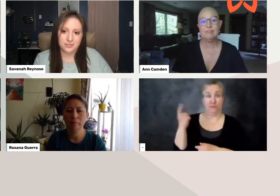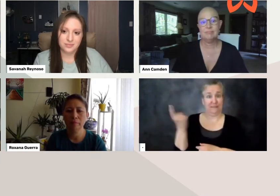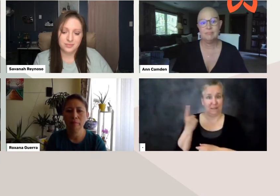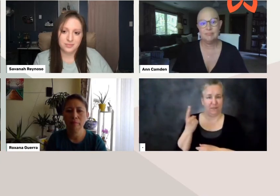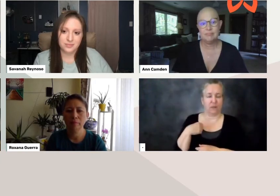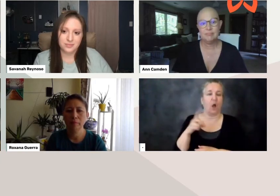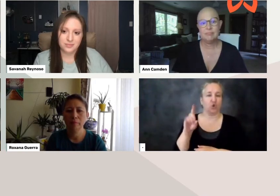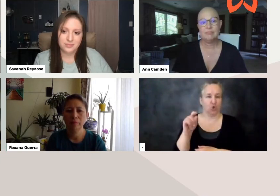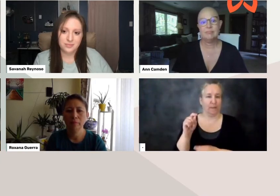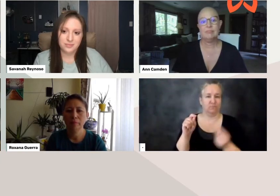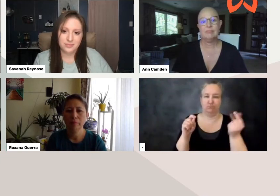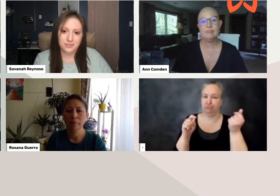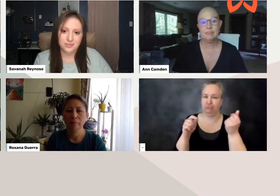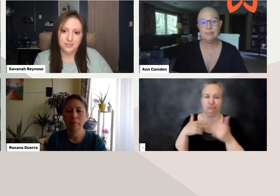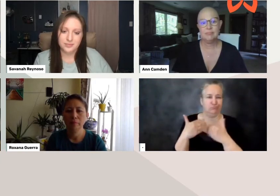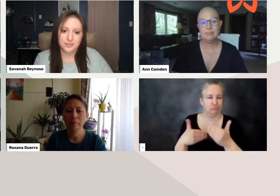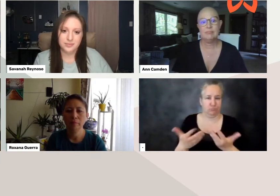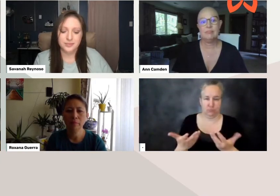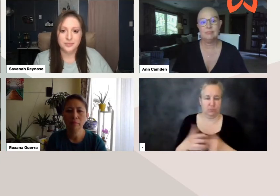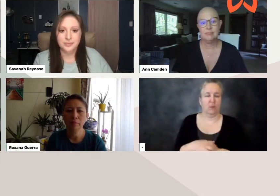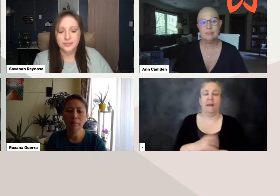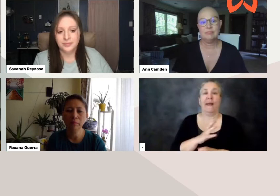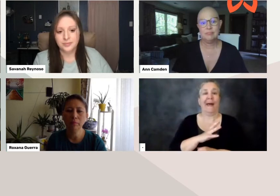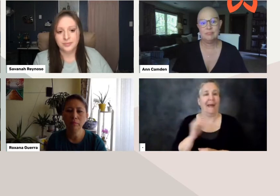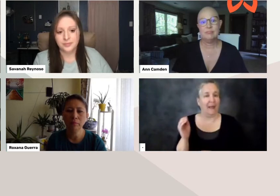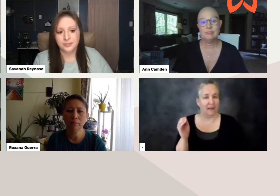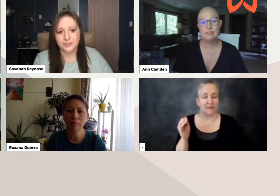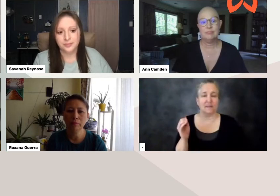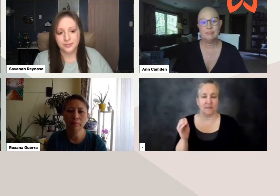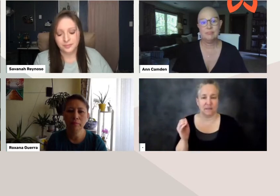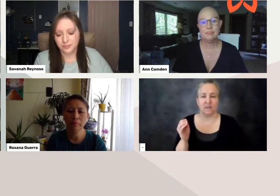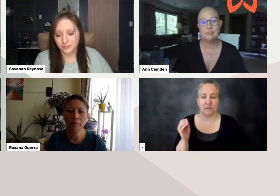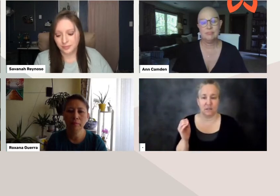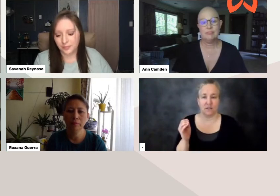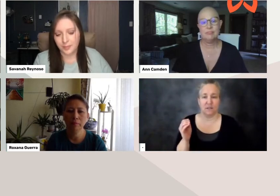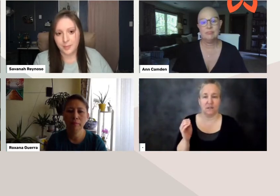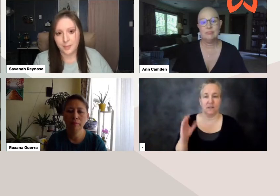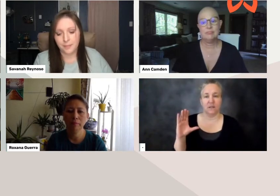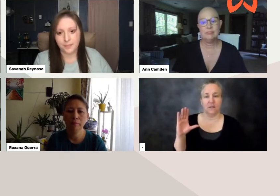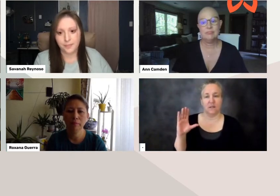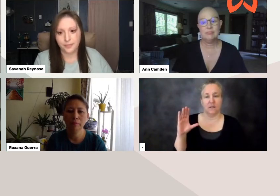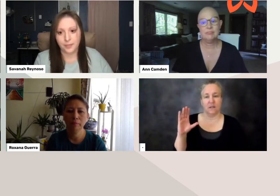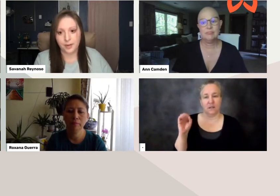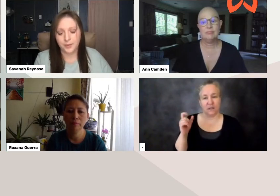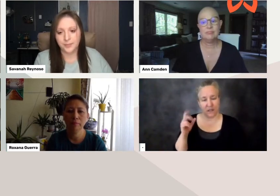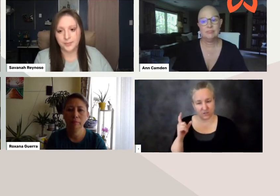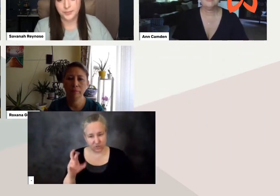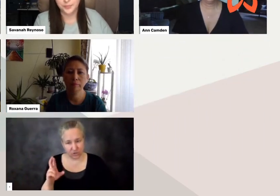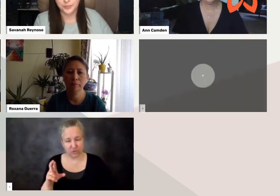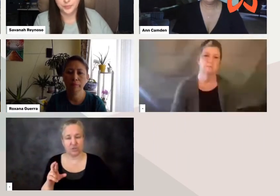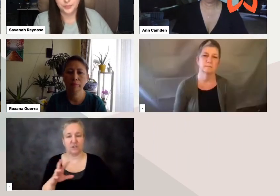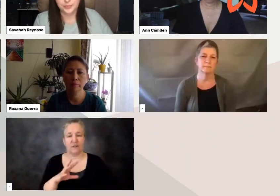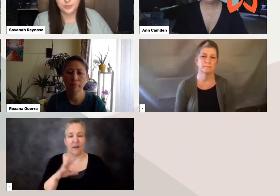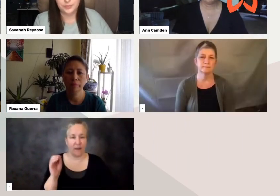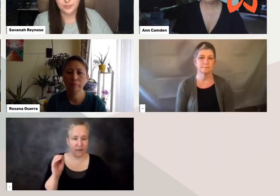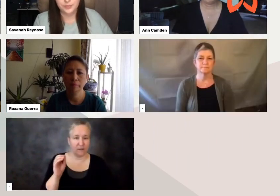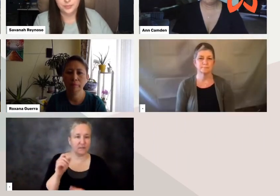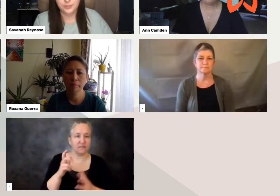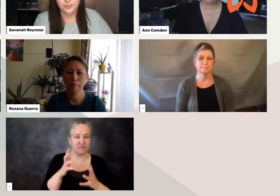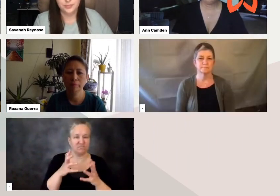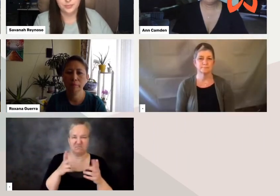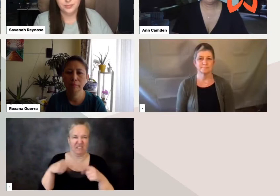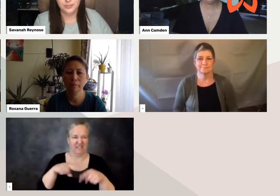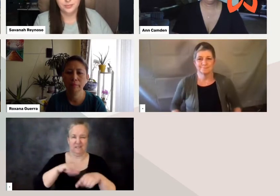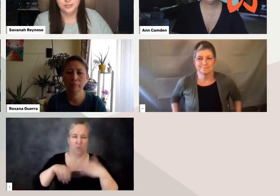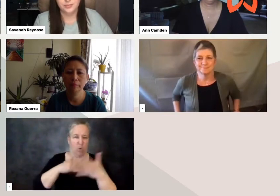it. And it's cancer and COVID has taught me that. You know,